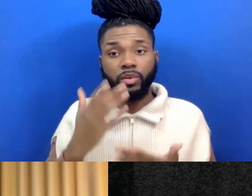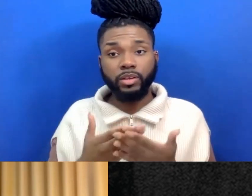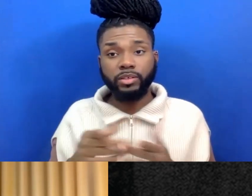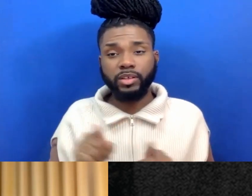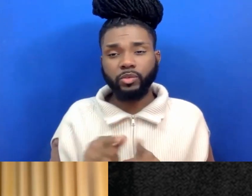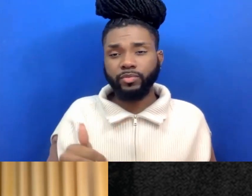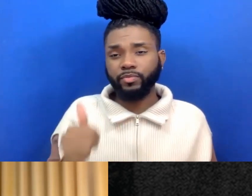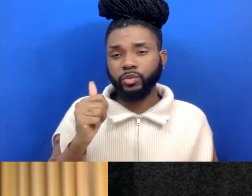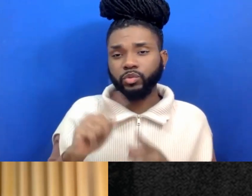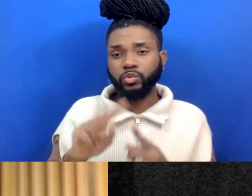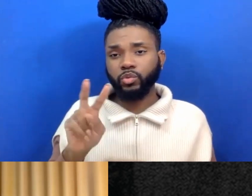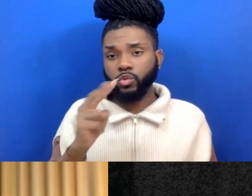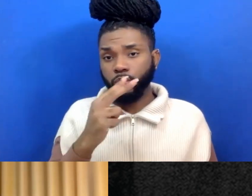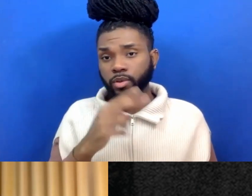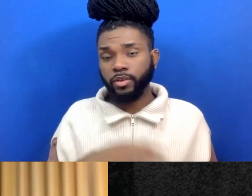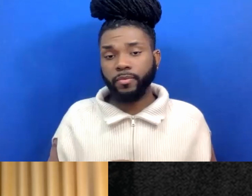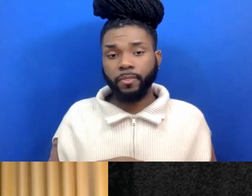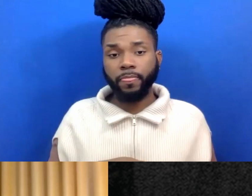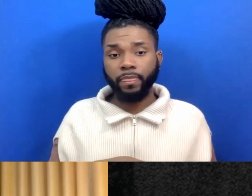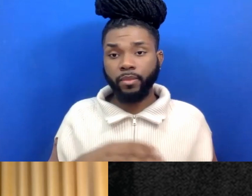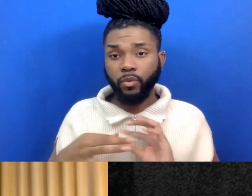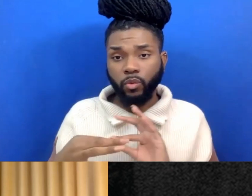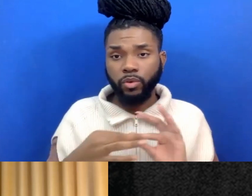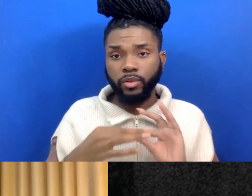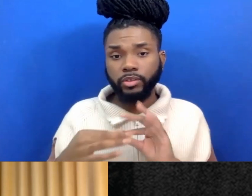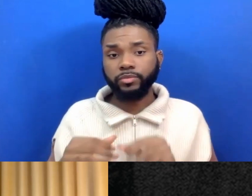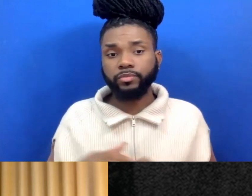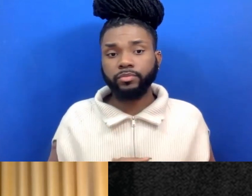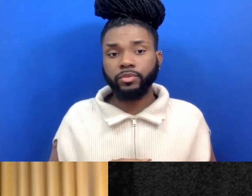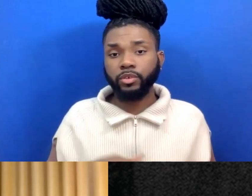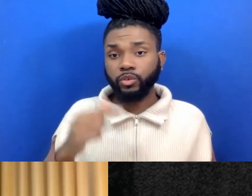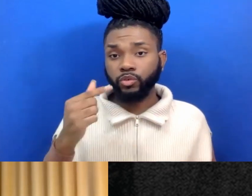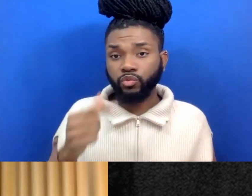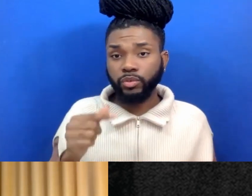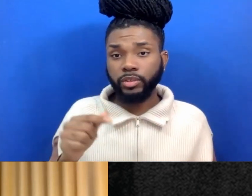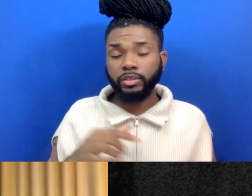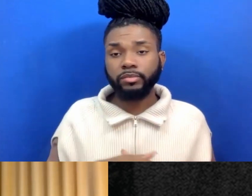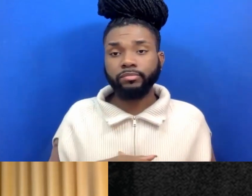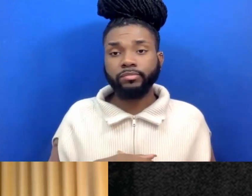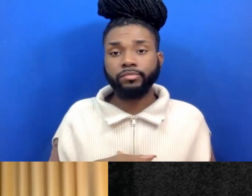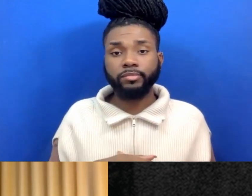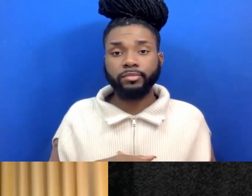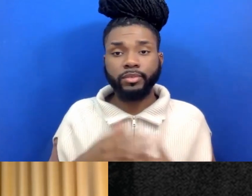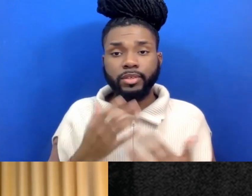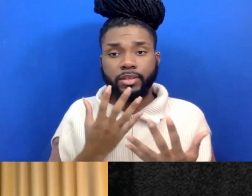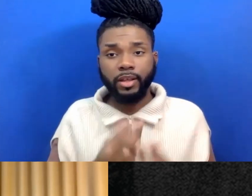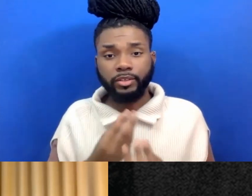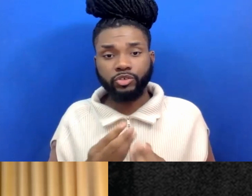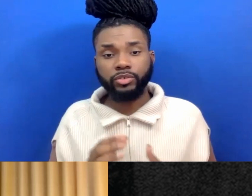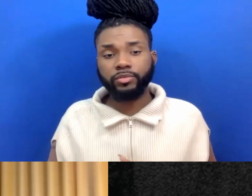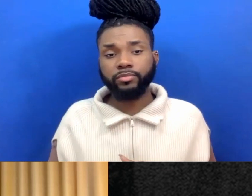away, correlation, grain, tenderness, hapticity,